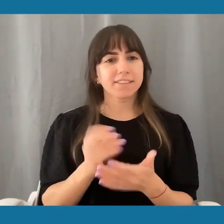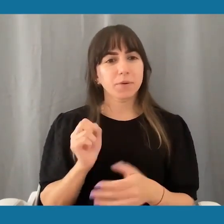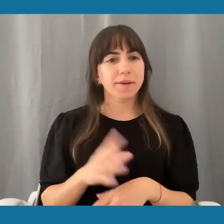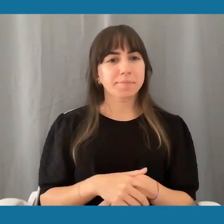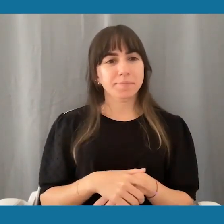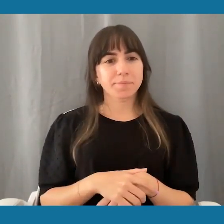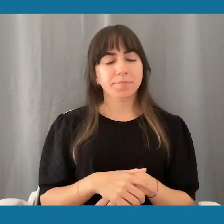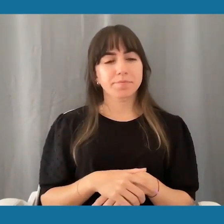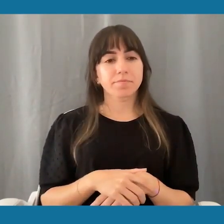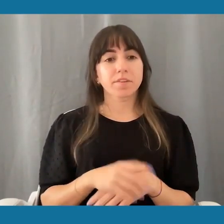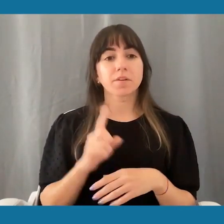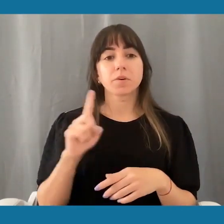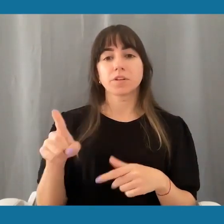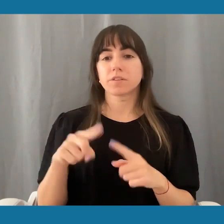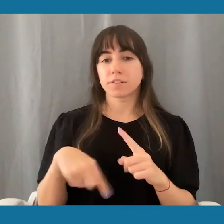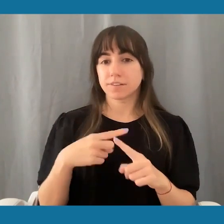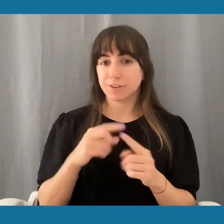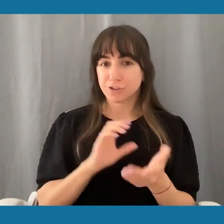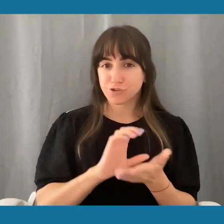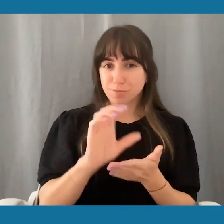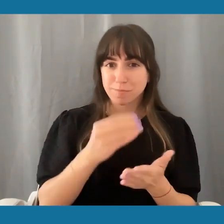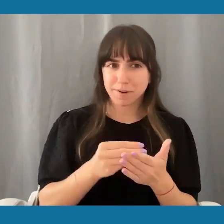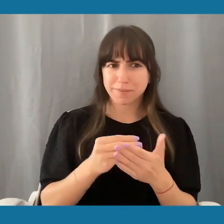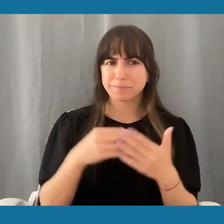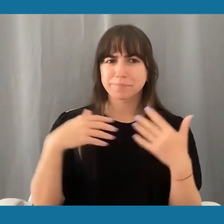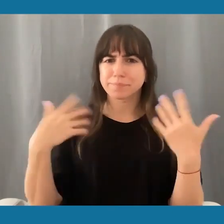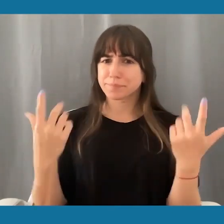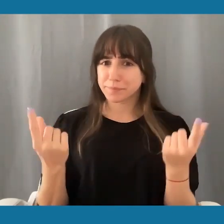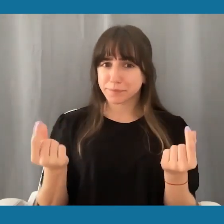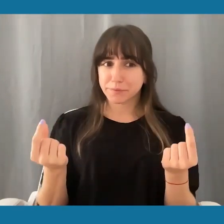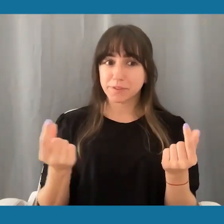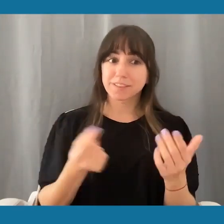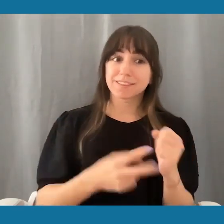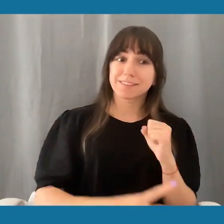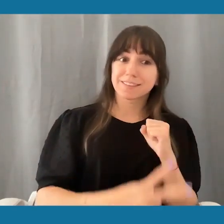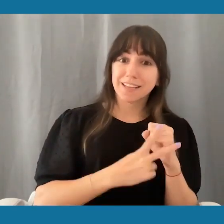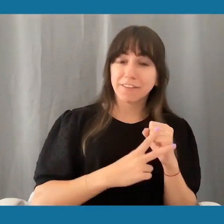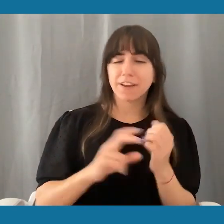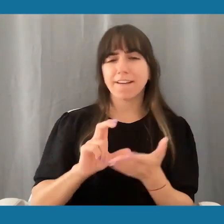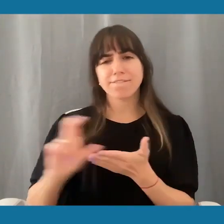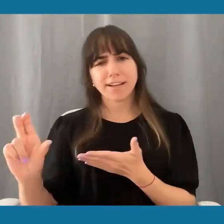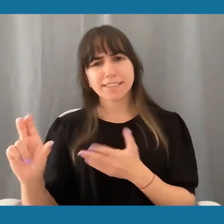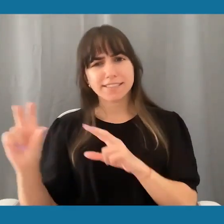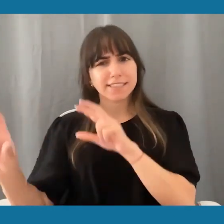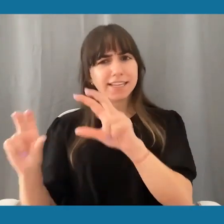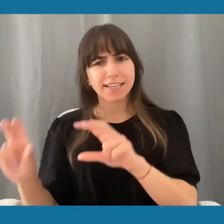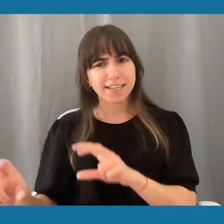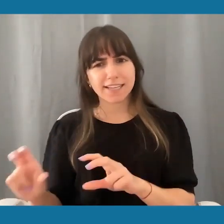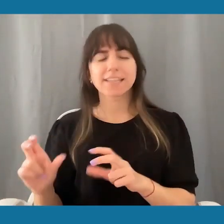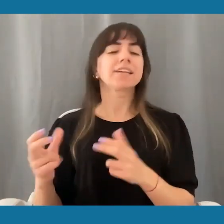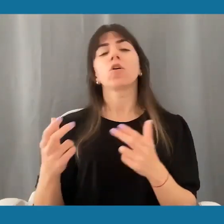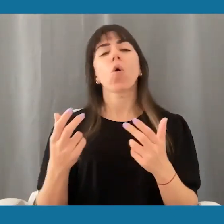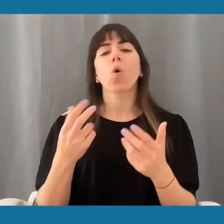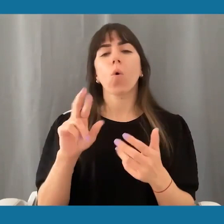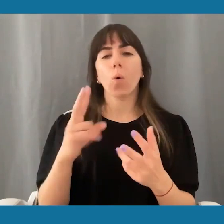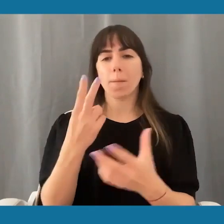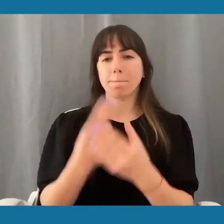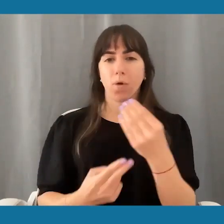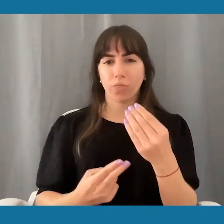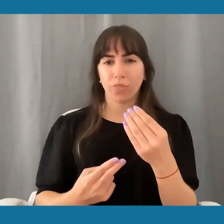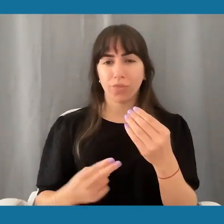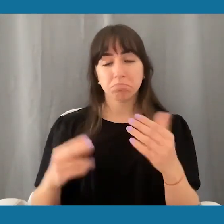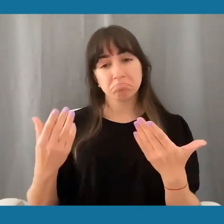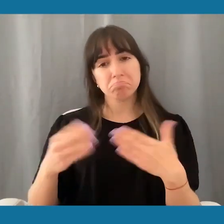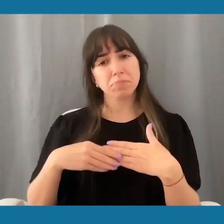a little bit of both? You have the flexibility to do whatever works for you and your needs. So we have a range of savings and